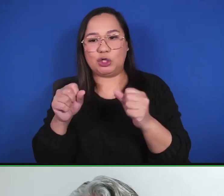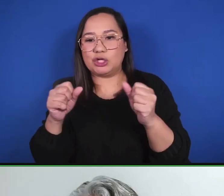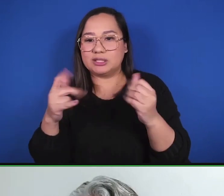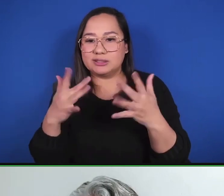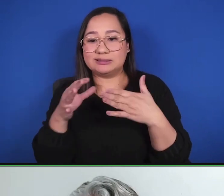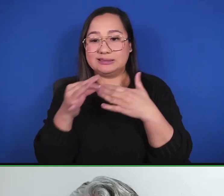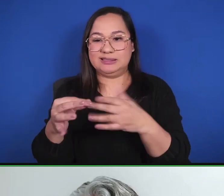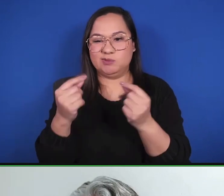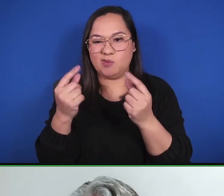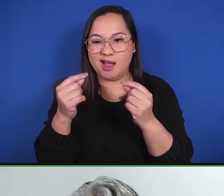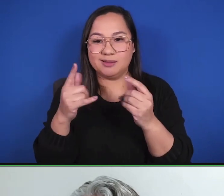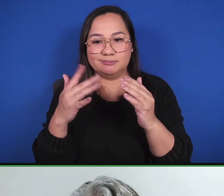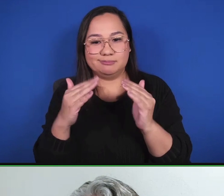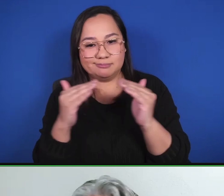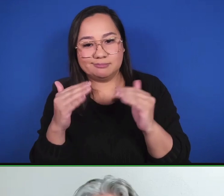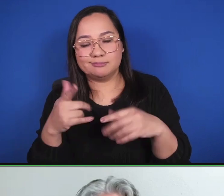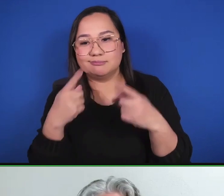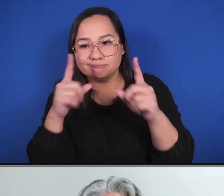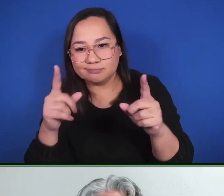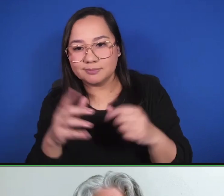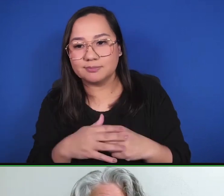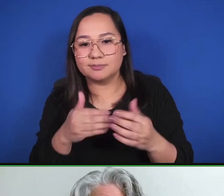Next slide, please.